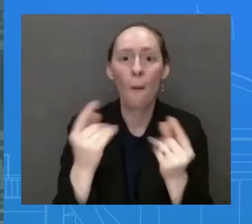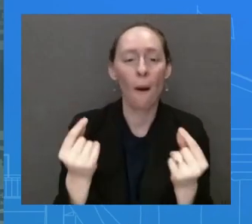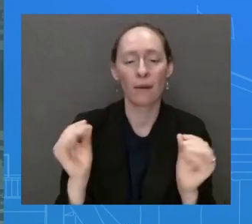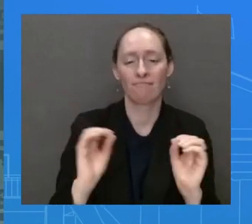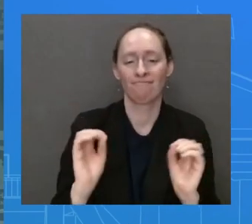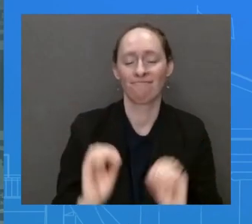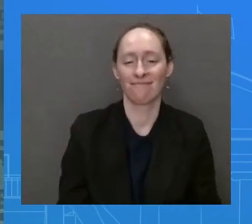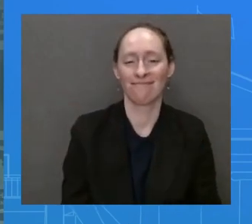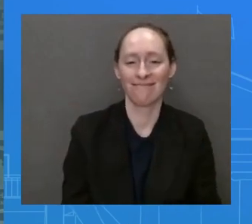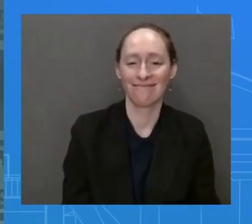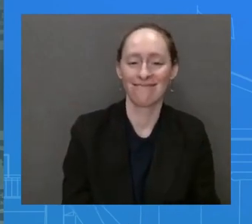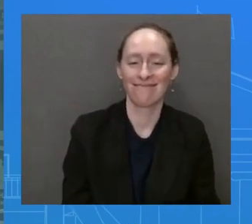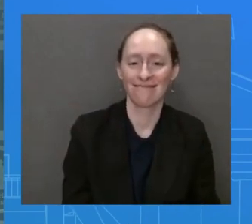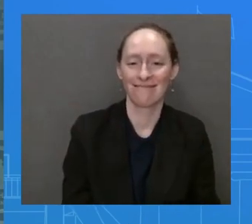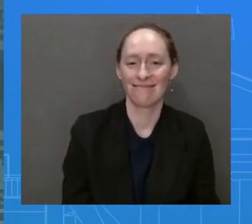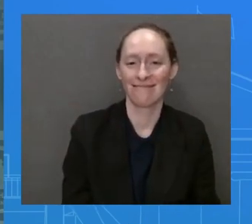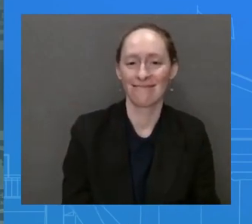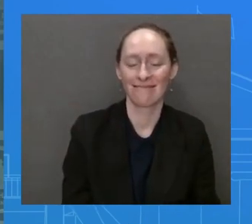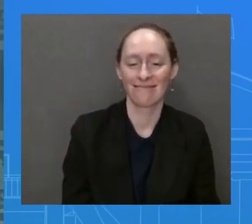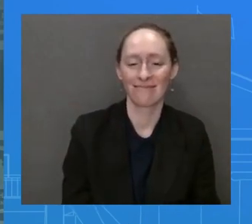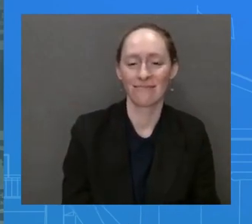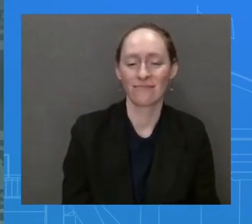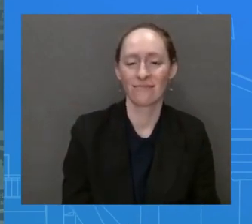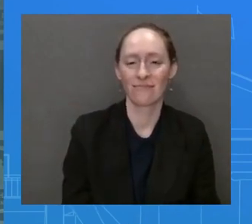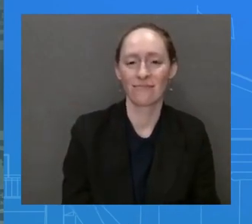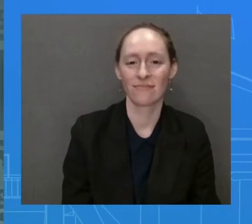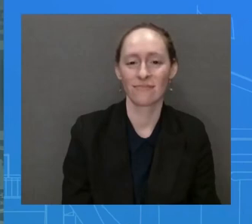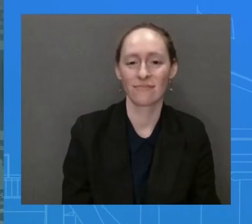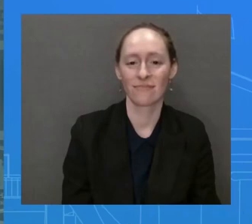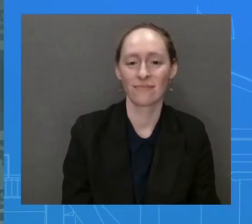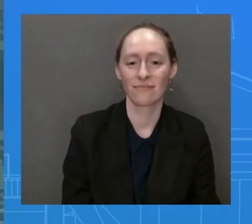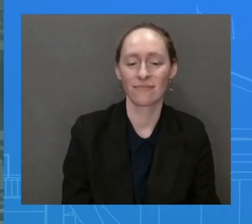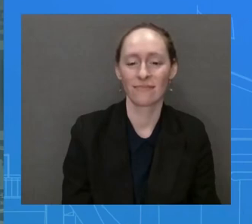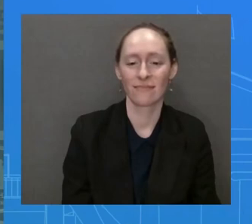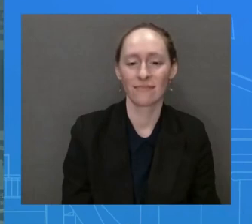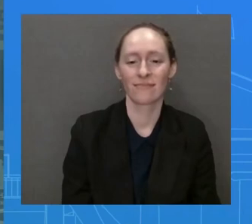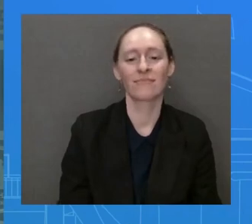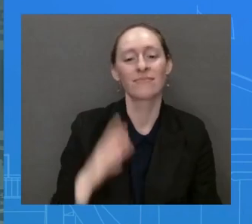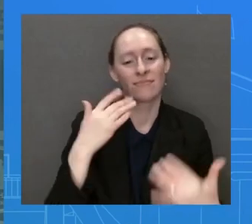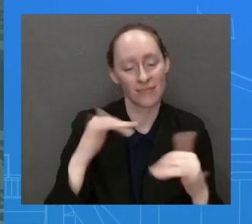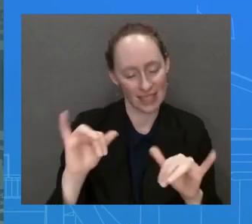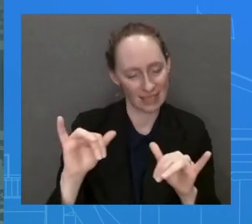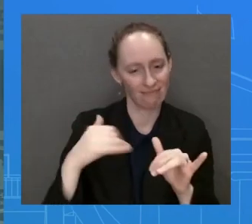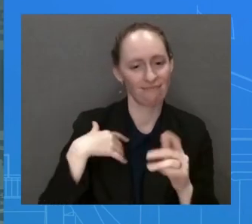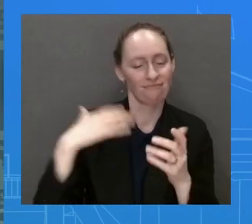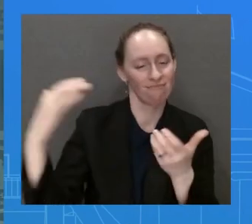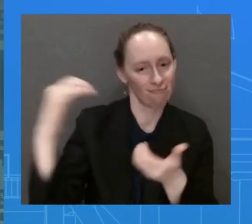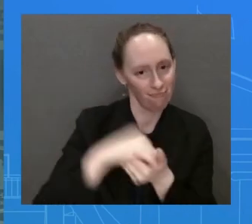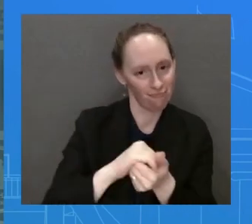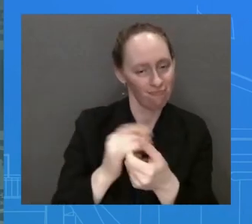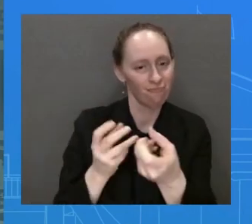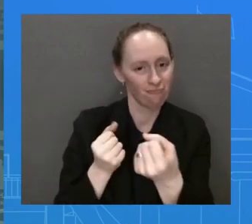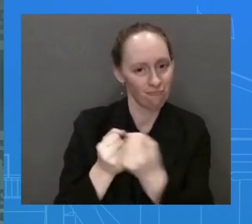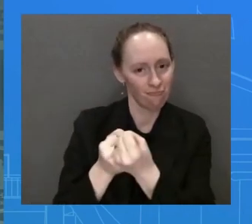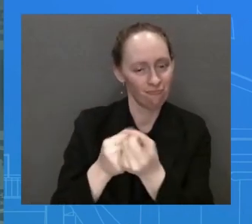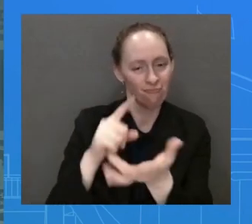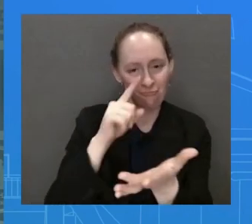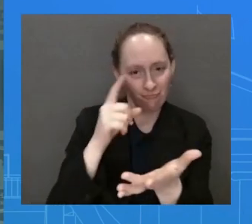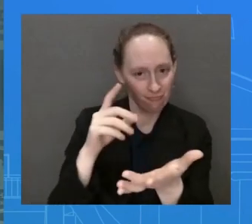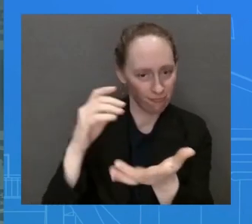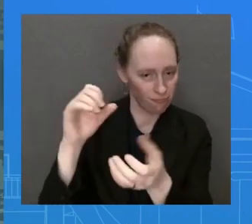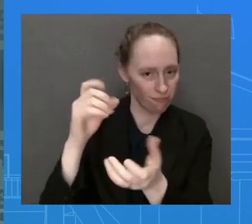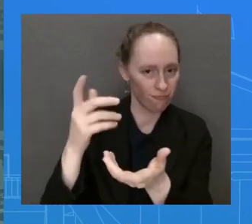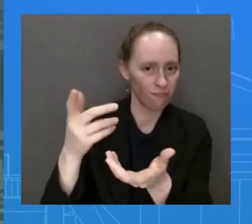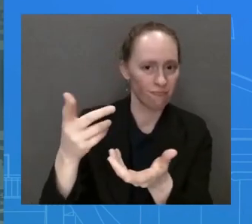we are going to continue to fully cooperate. As I've said, we have talked about this at length. We've had multiple statements on this. And